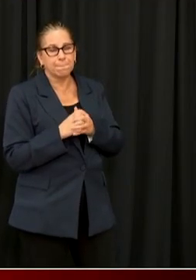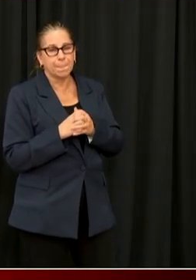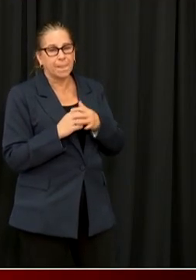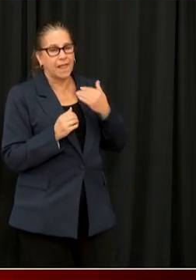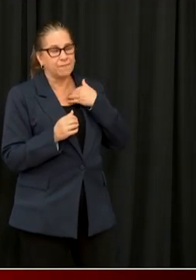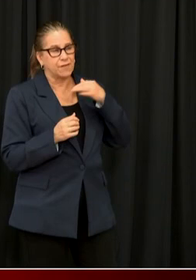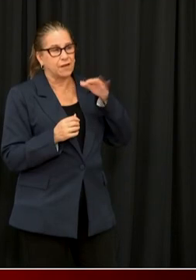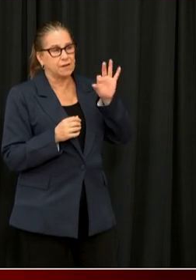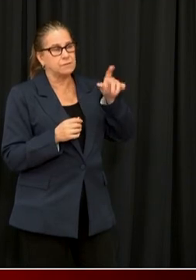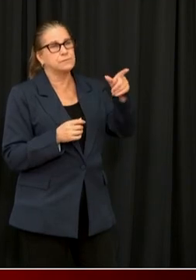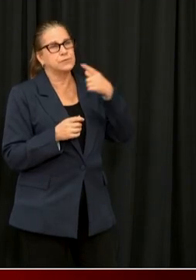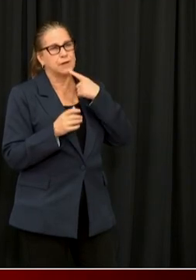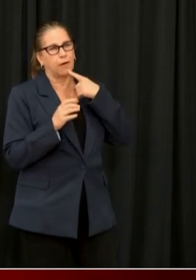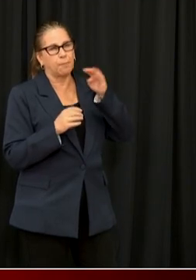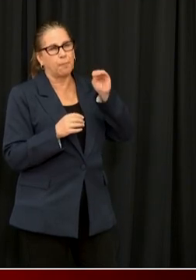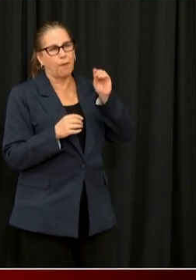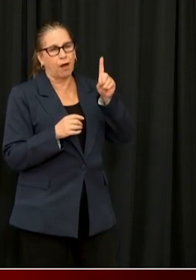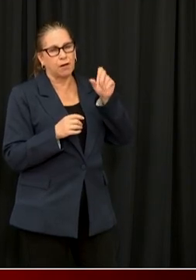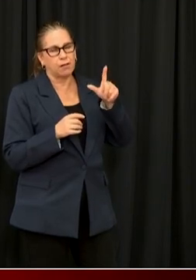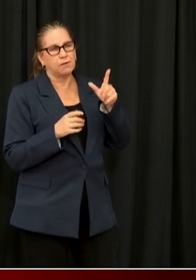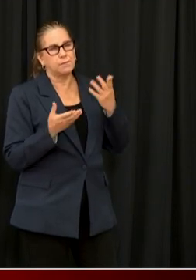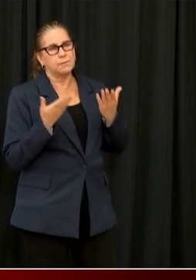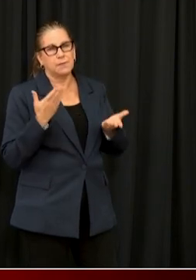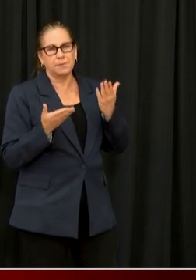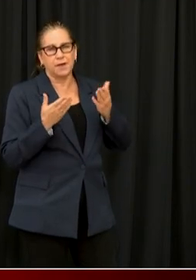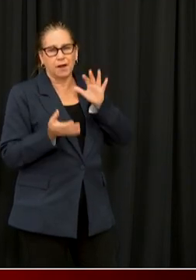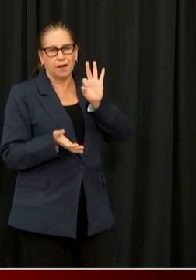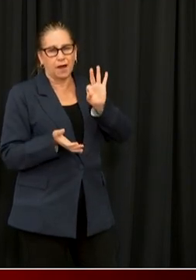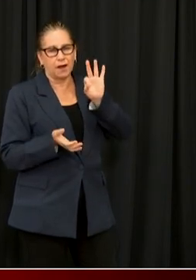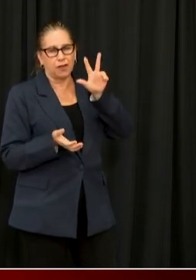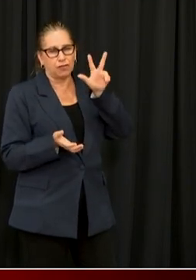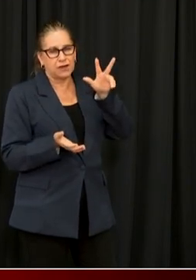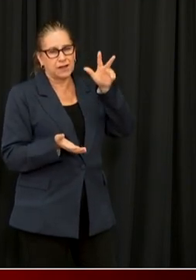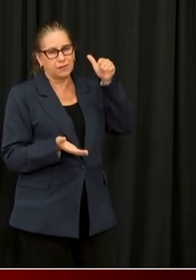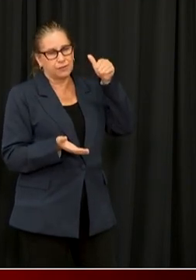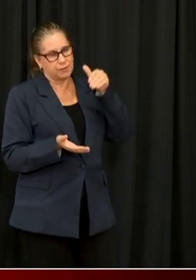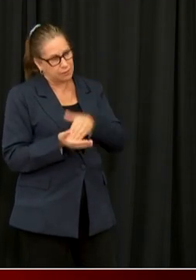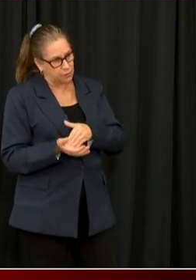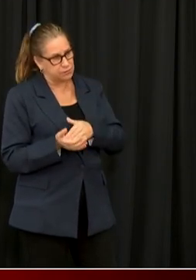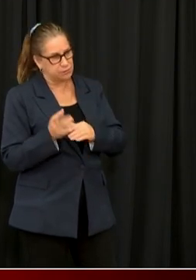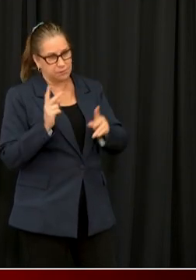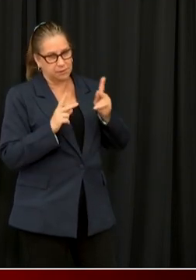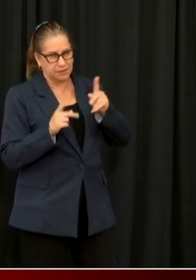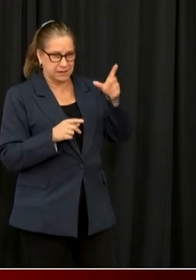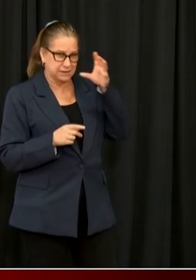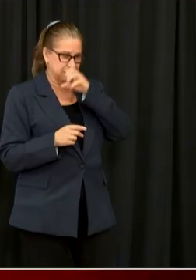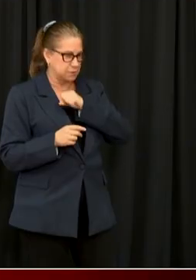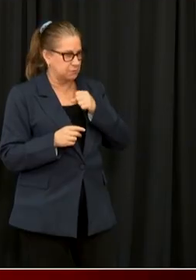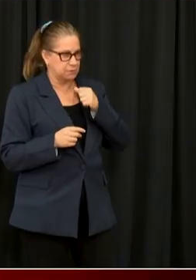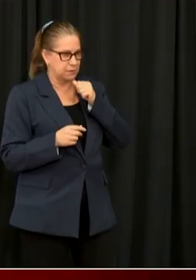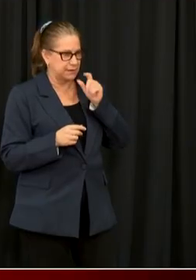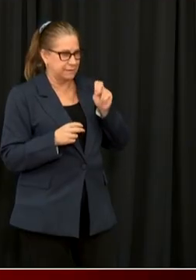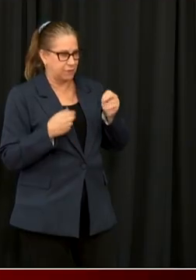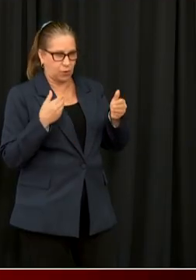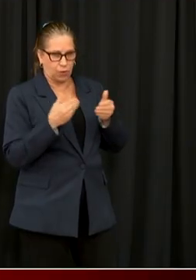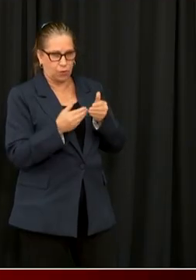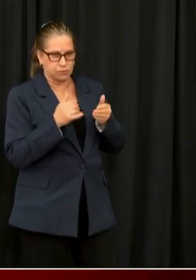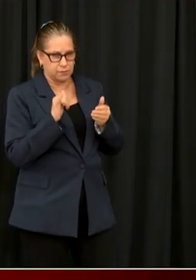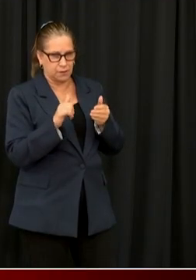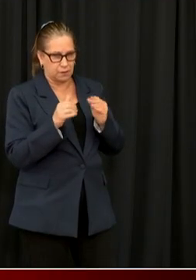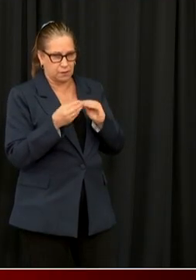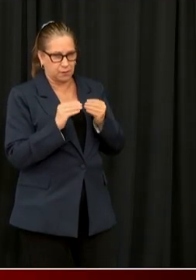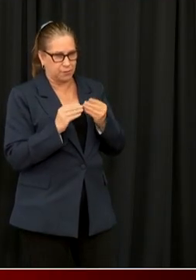deaths. And here we are in early June, and you haven't even come close to that. What's your take on that, Mayor? What's